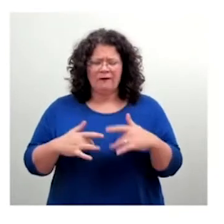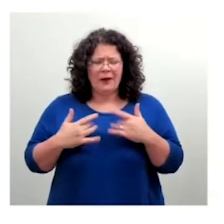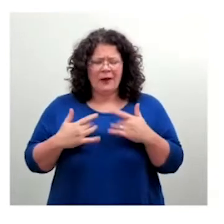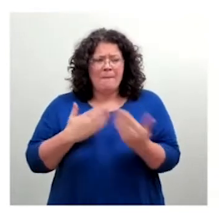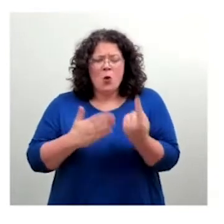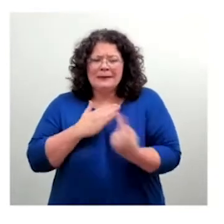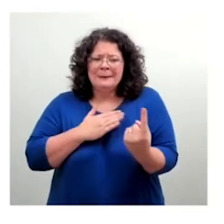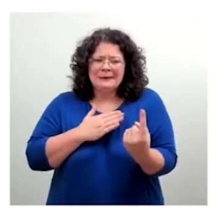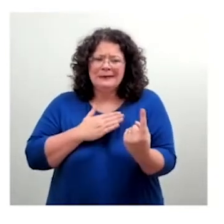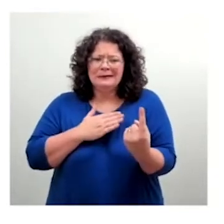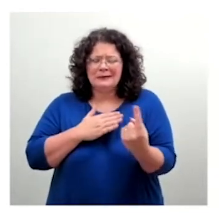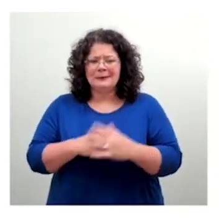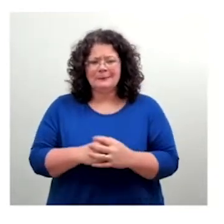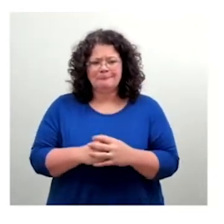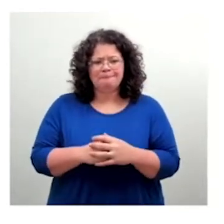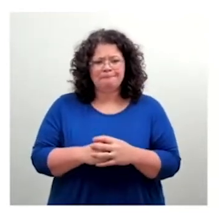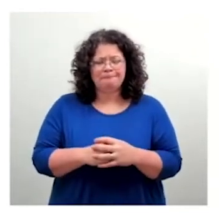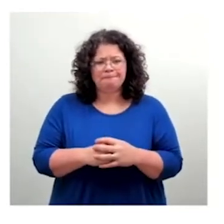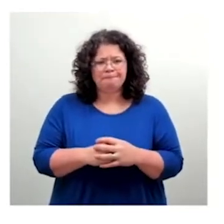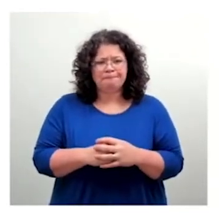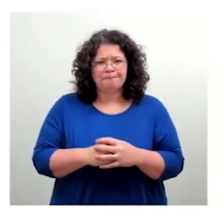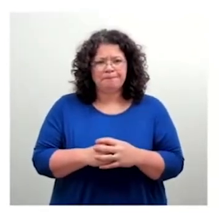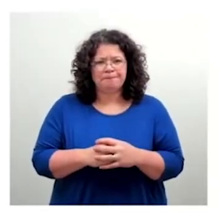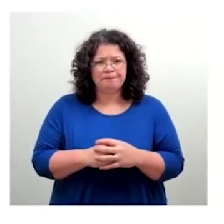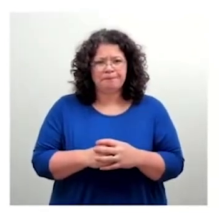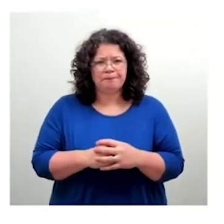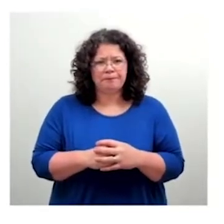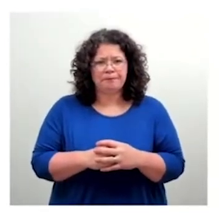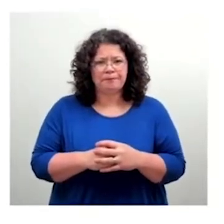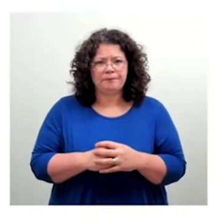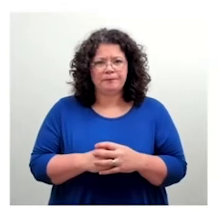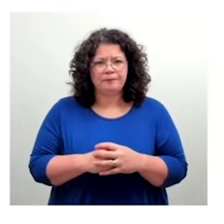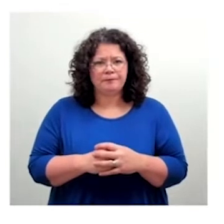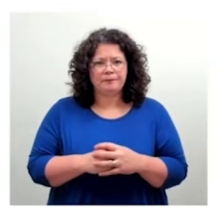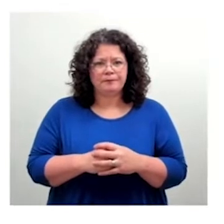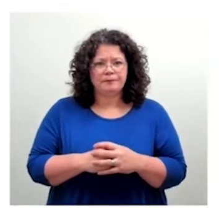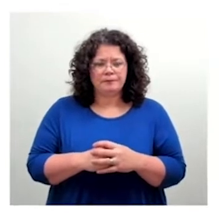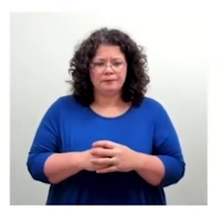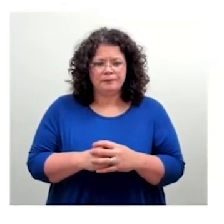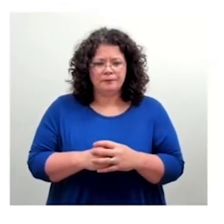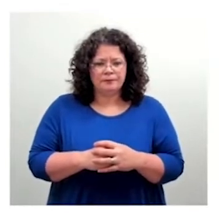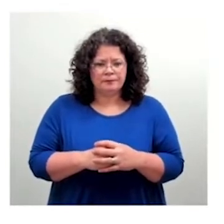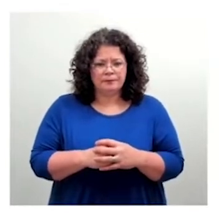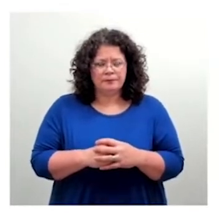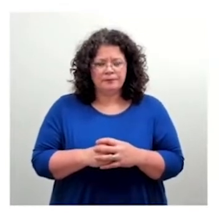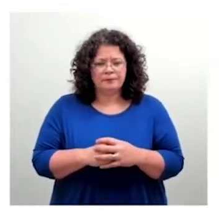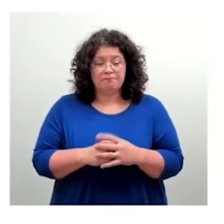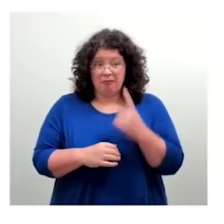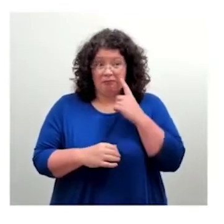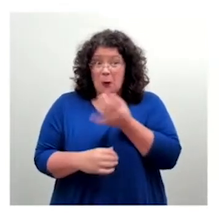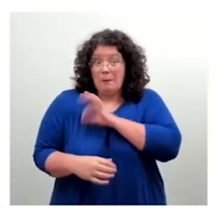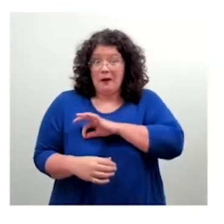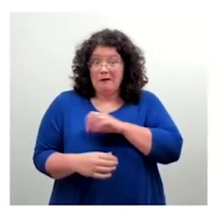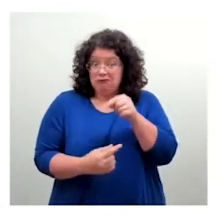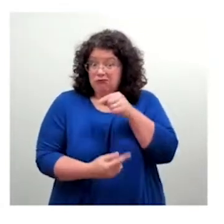awareness in tasks that require our attention in particular ways. And so, for example, when you're